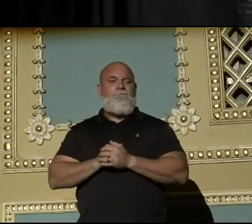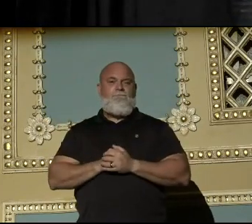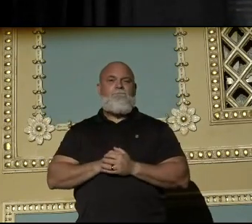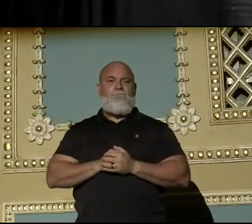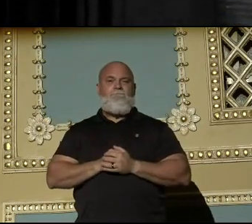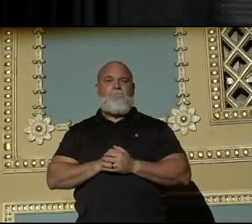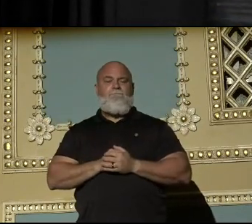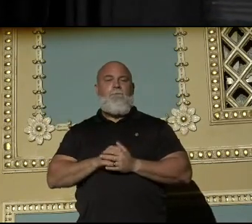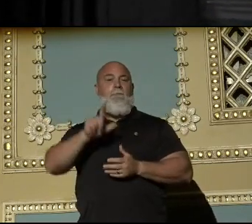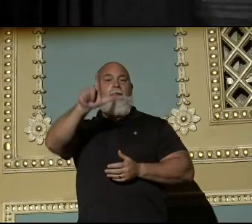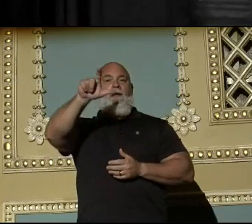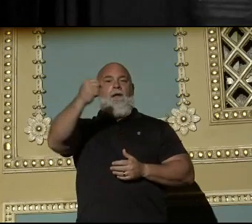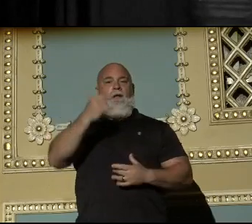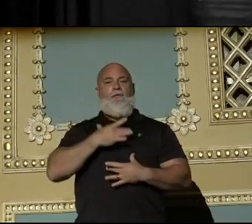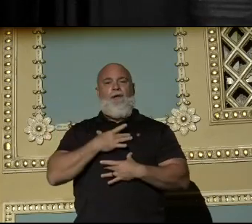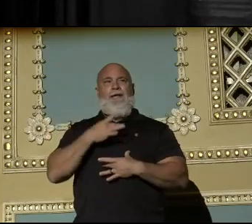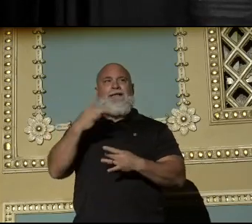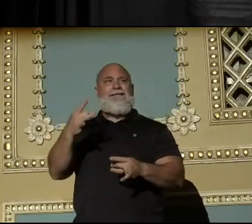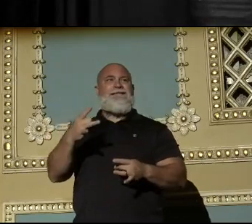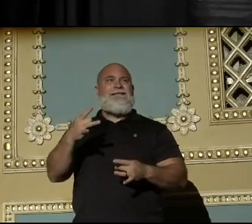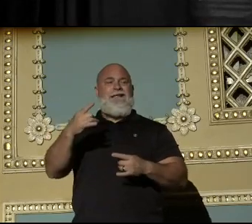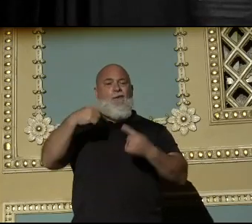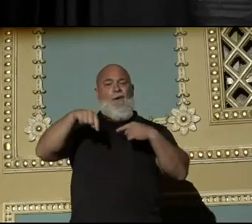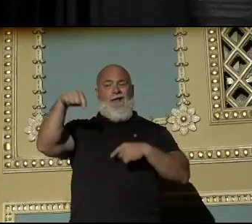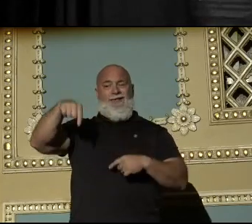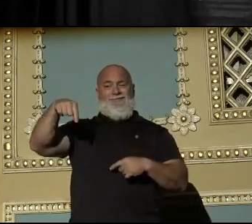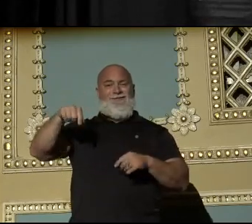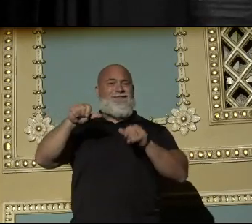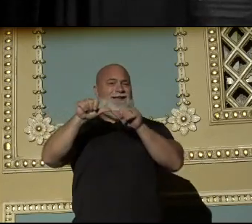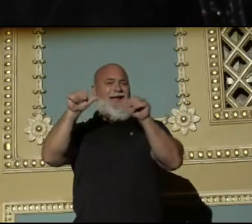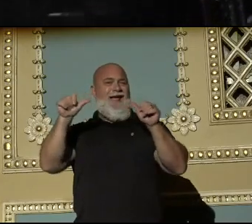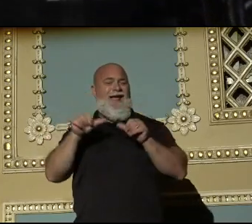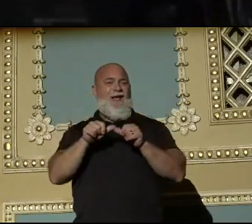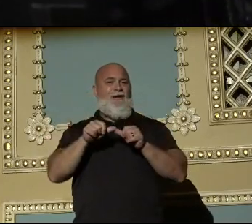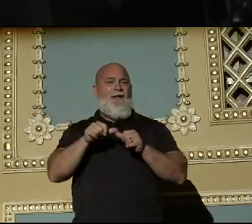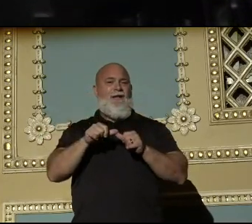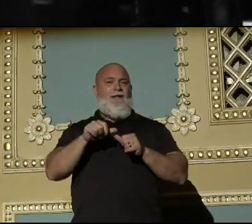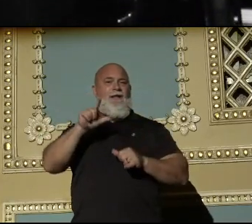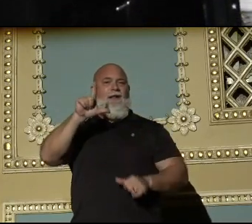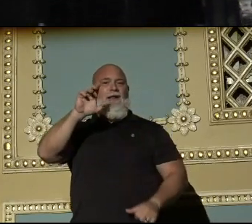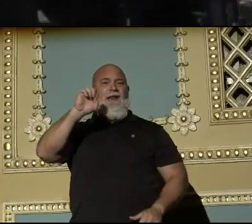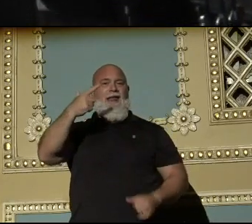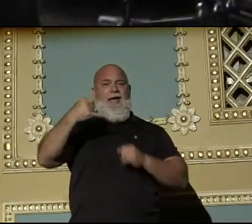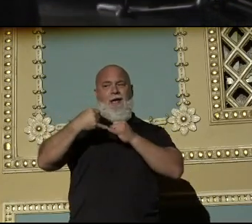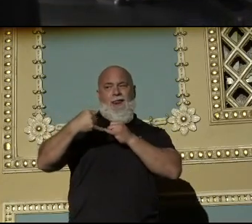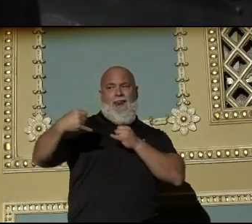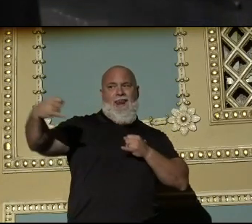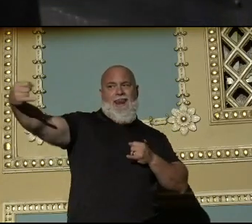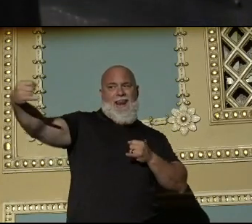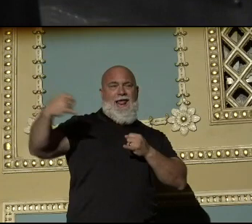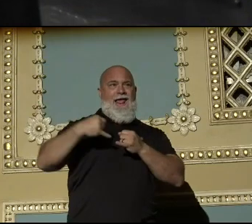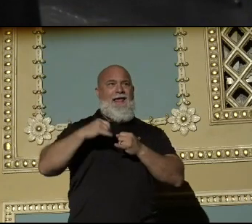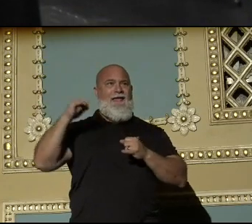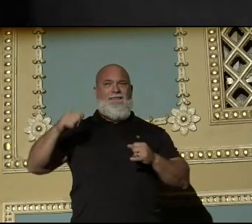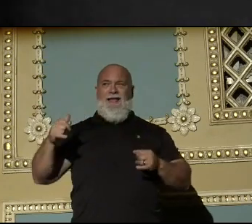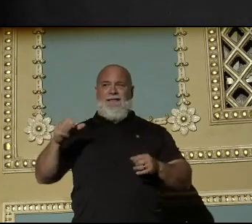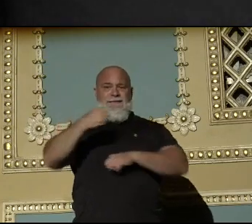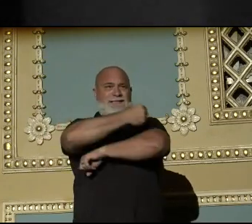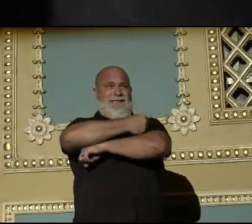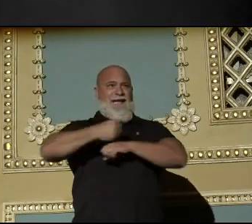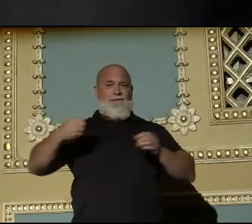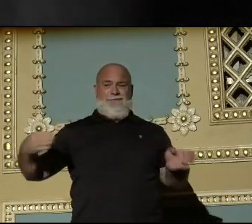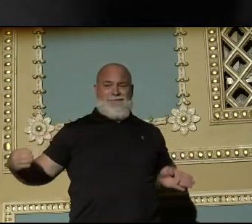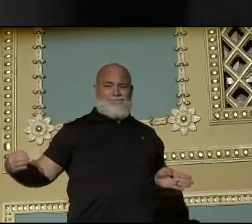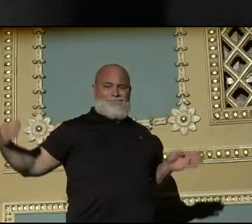Another interesting feature around this area is the leg line. That is this edge of the stage just beyond